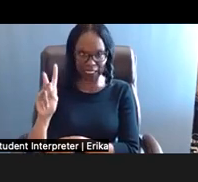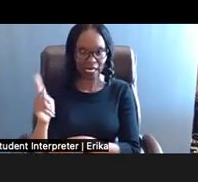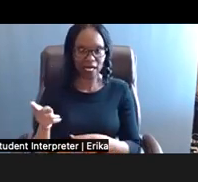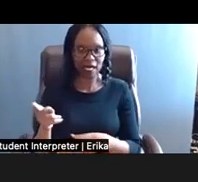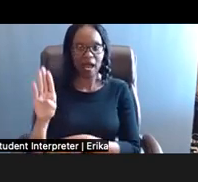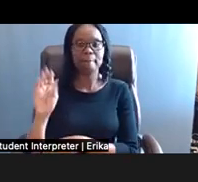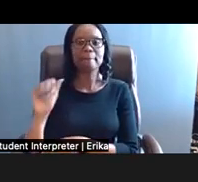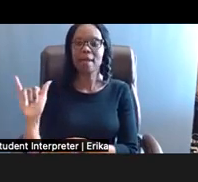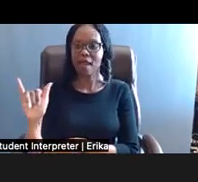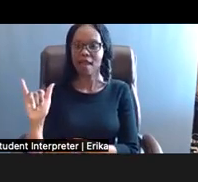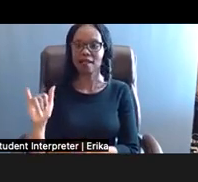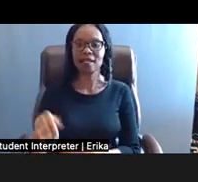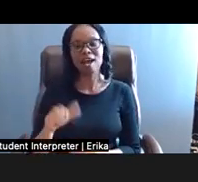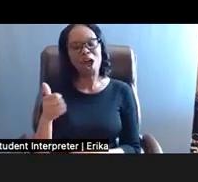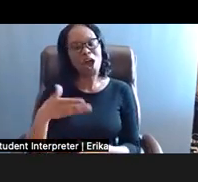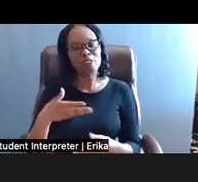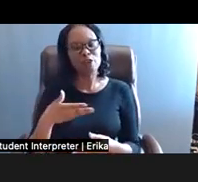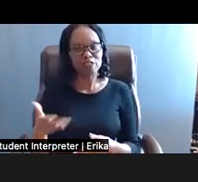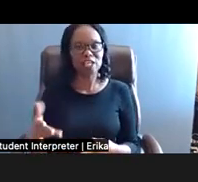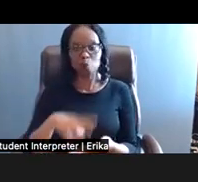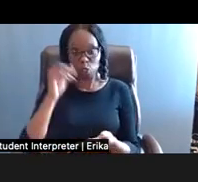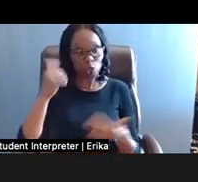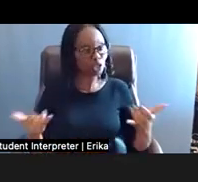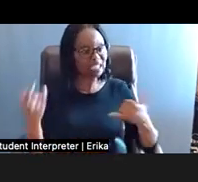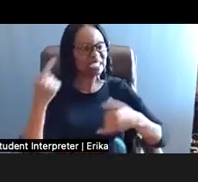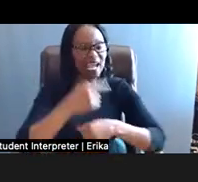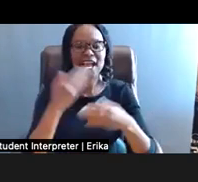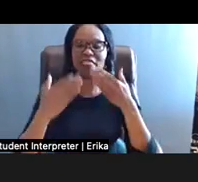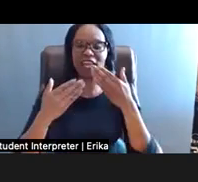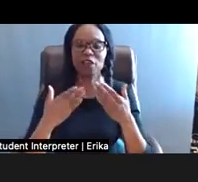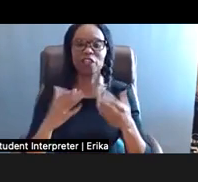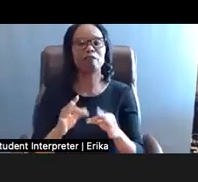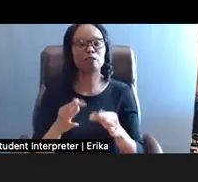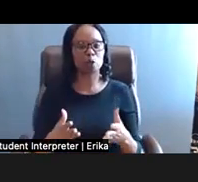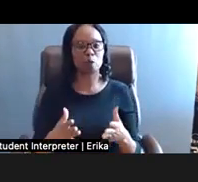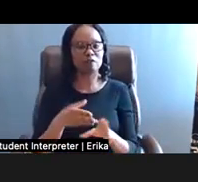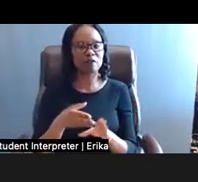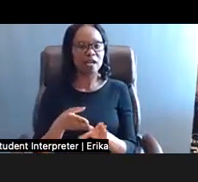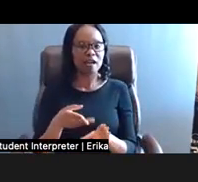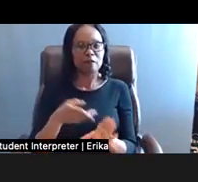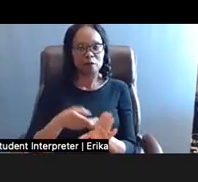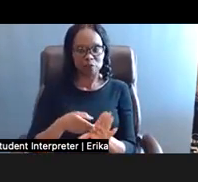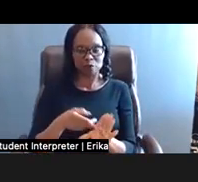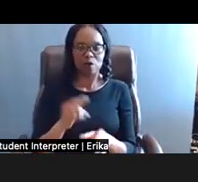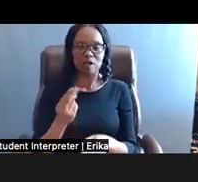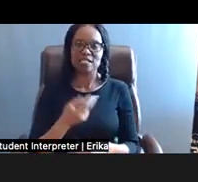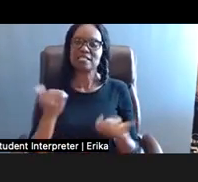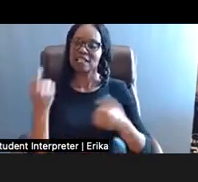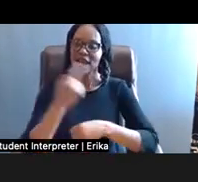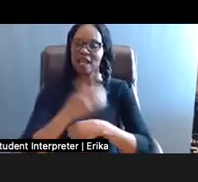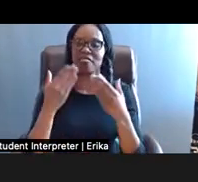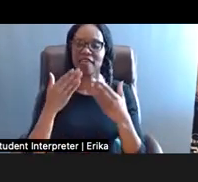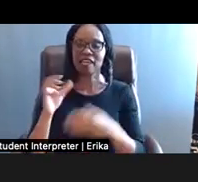Thank you, everyone. Thank you, Dr. Jaworski. Thank you to our interpreters for spending the time with us today. Yes, thank you, Sharon and